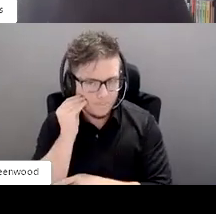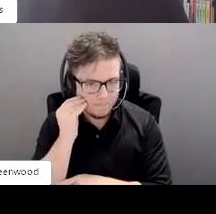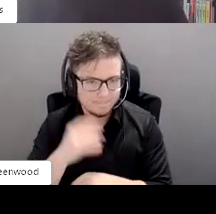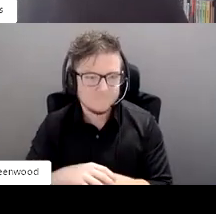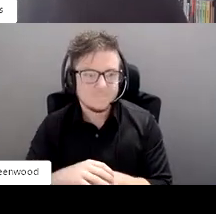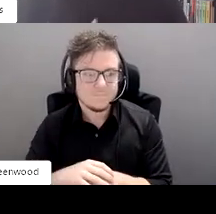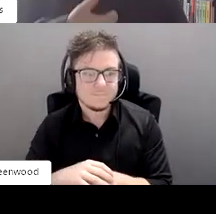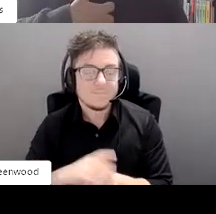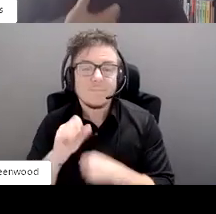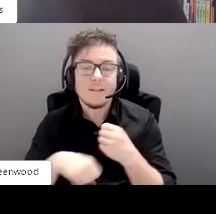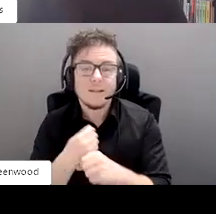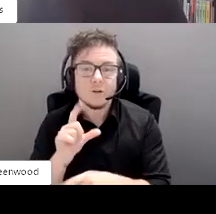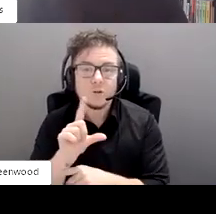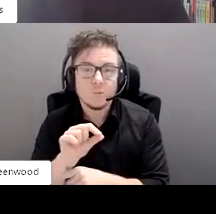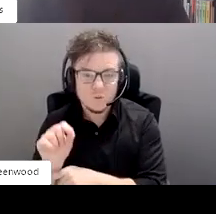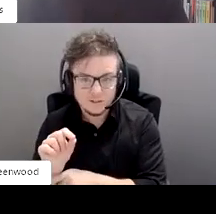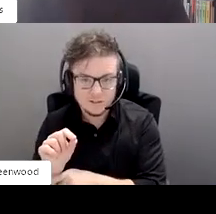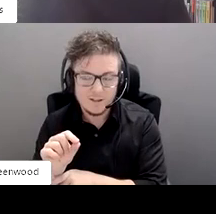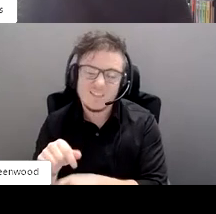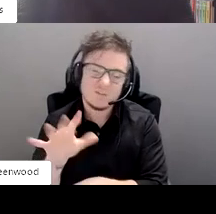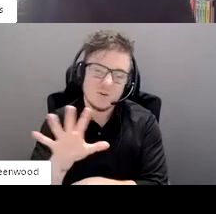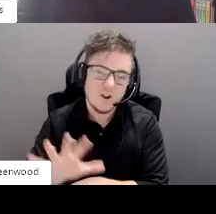in 2020, that was about